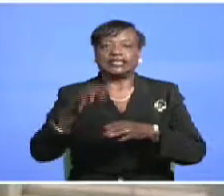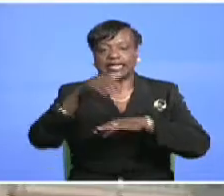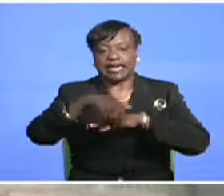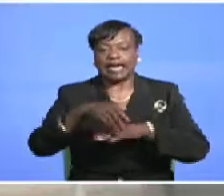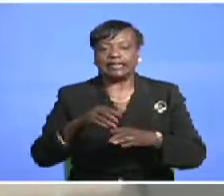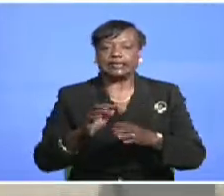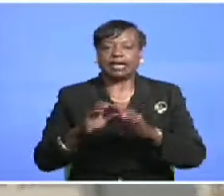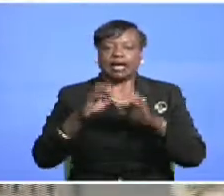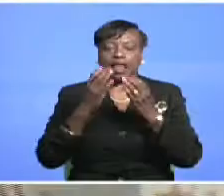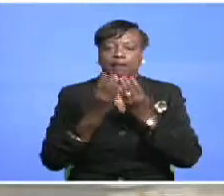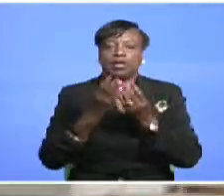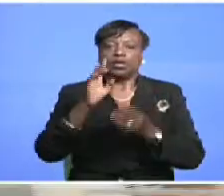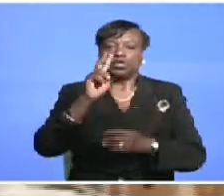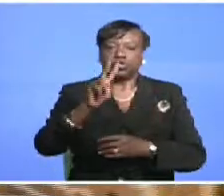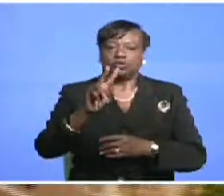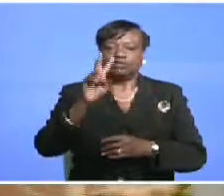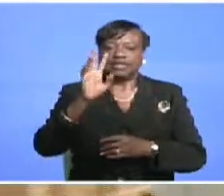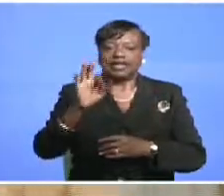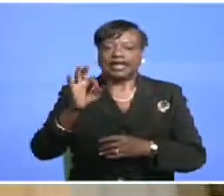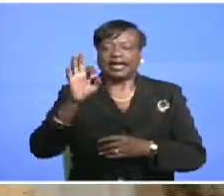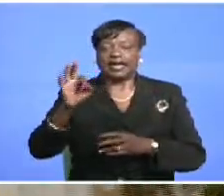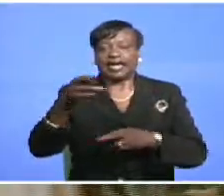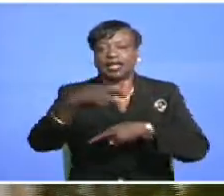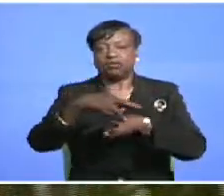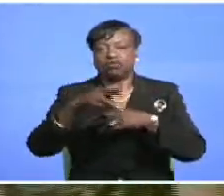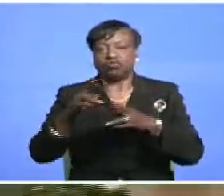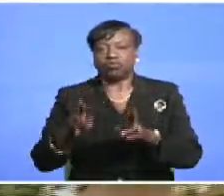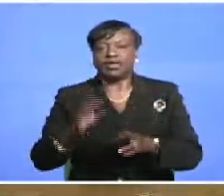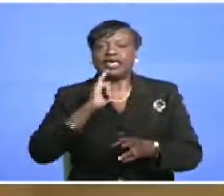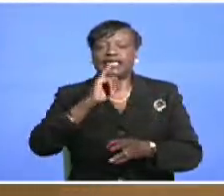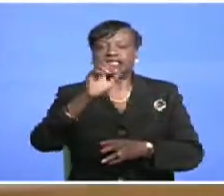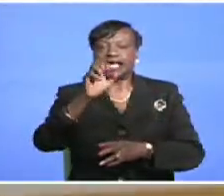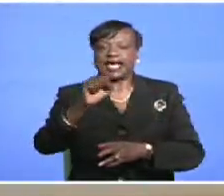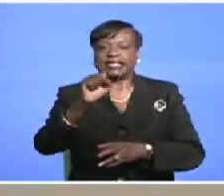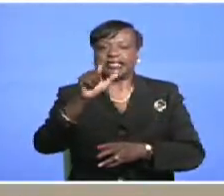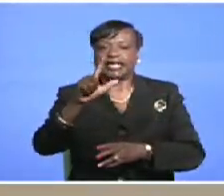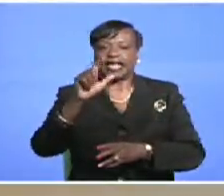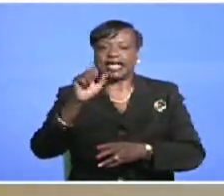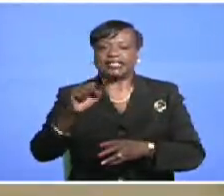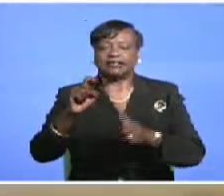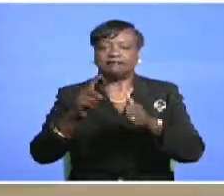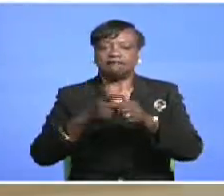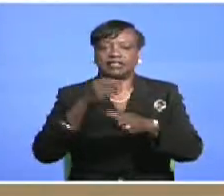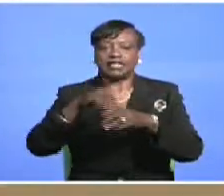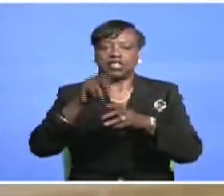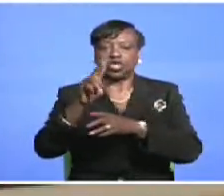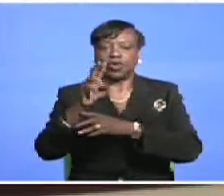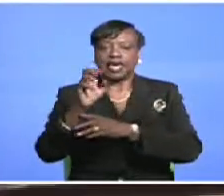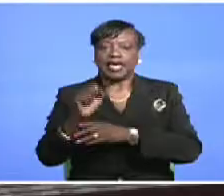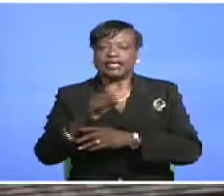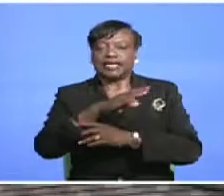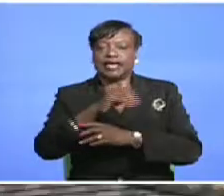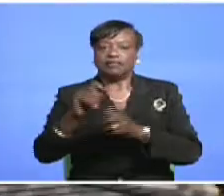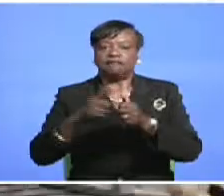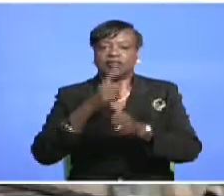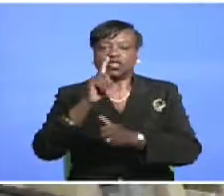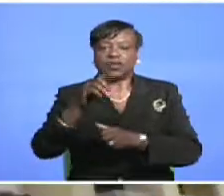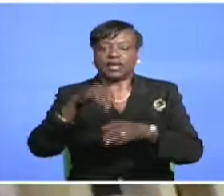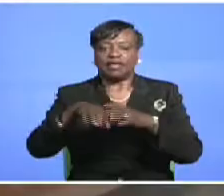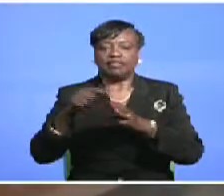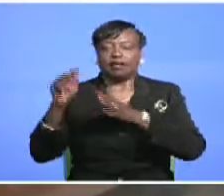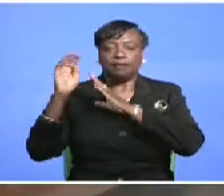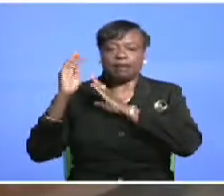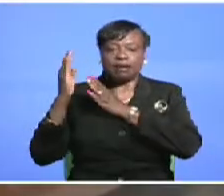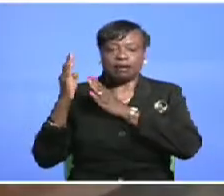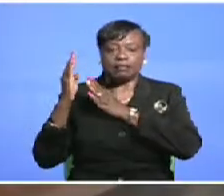The 299-room resort is SLS's first outside of the United States and the second to open under the Baha Mar brand.